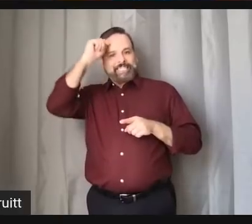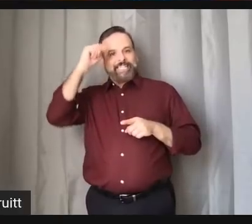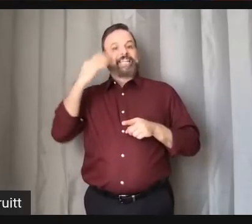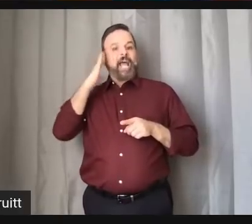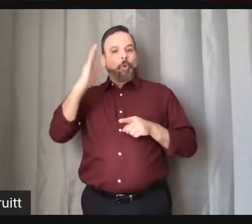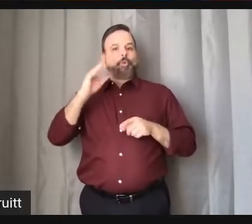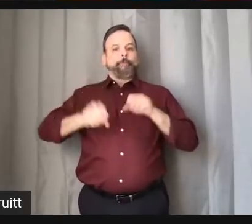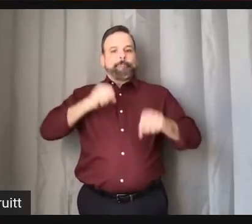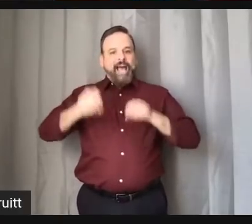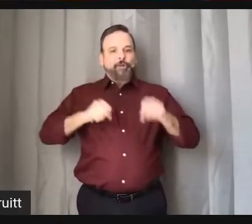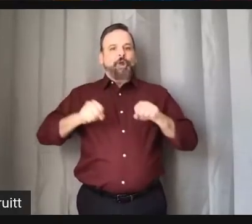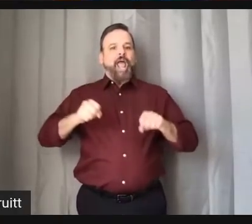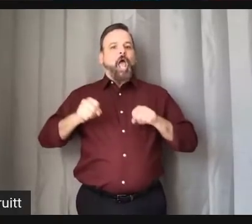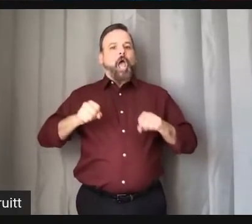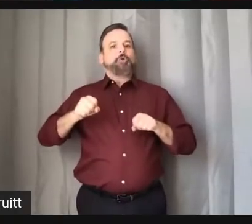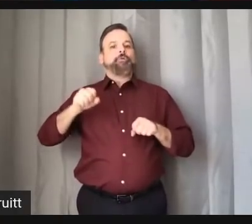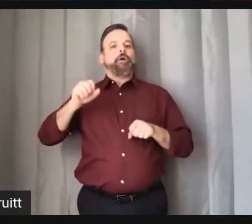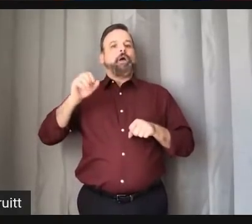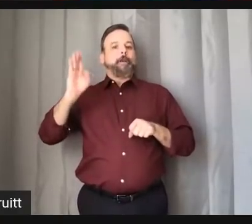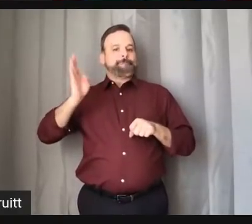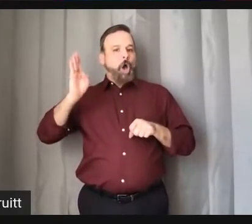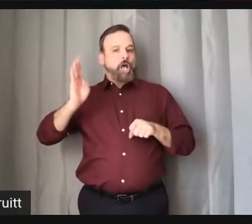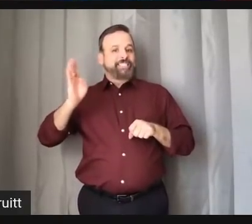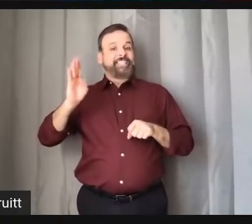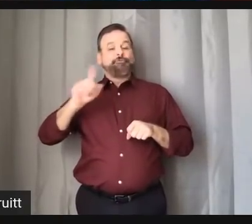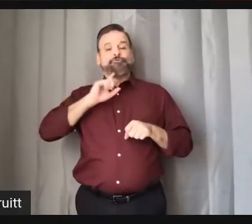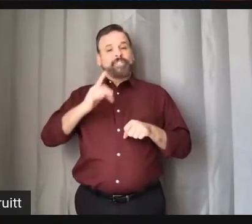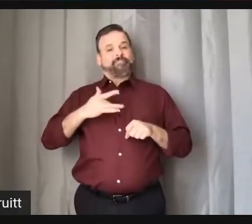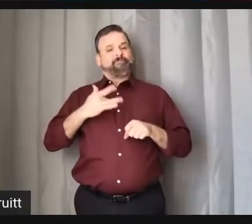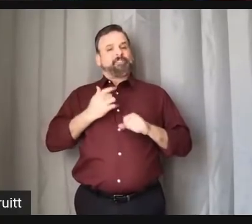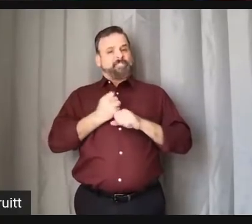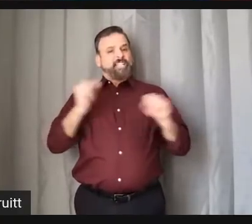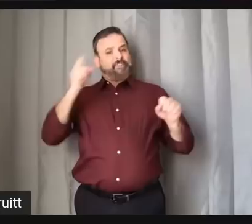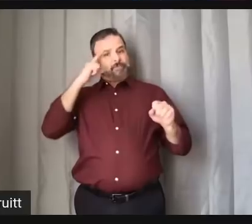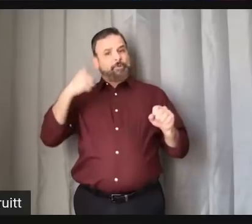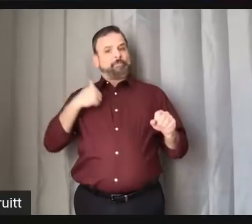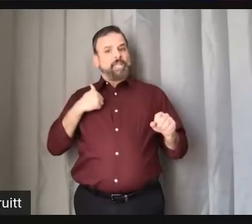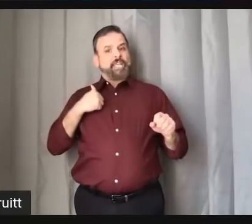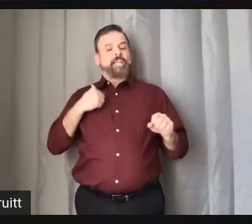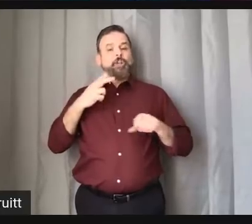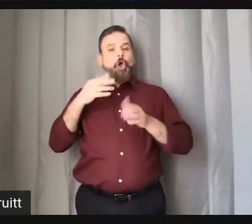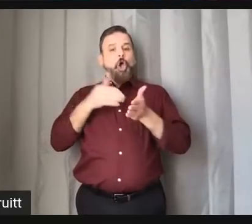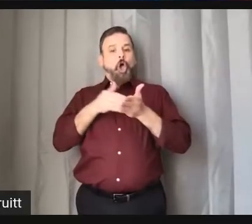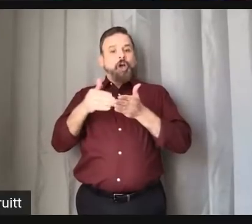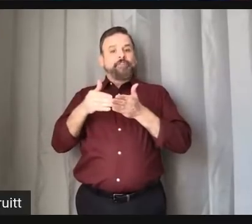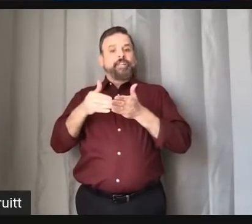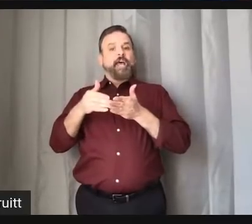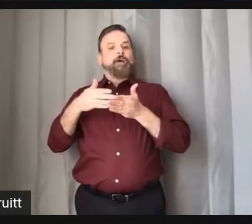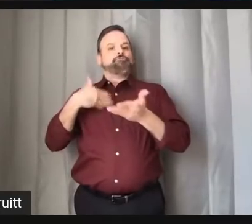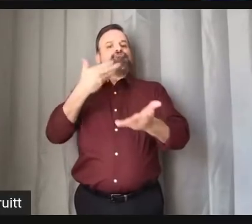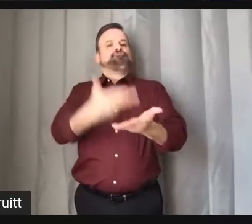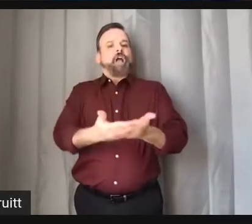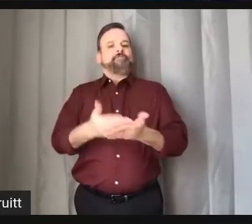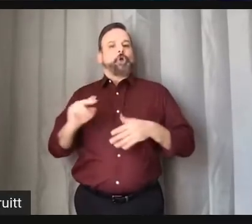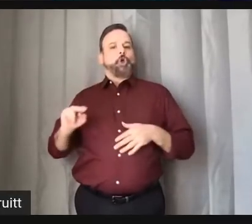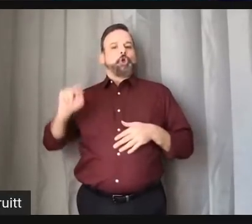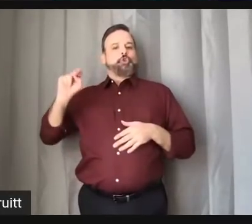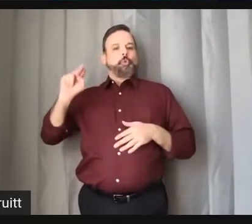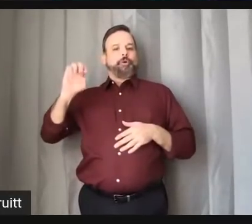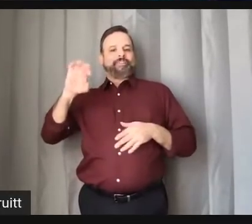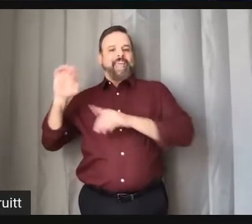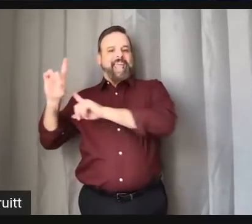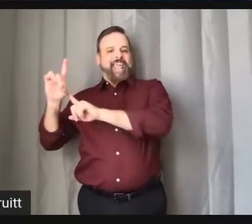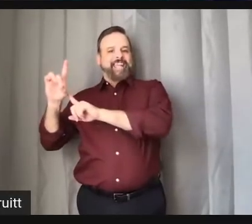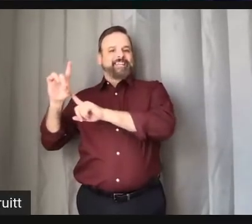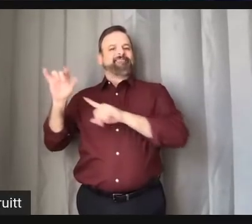around Boston a lot. And that was kind of my safe haven. And I would often end up in North End, which is like the Italian part of